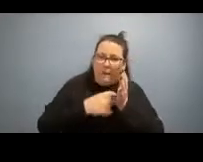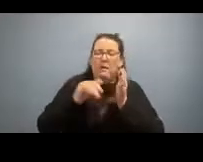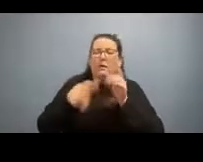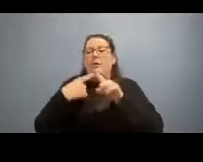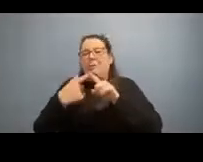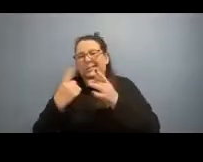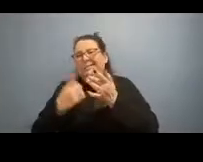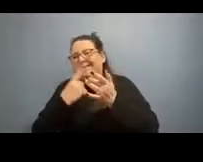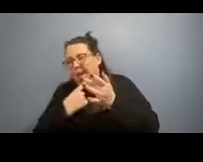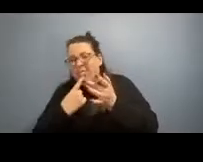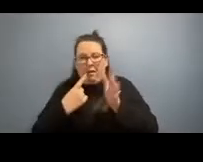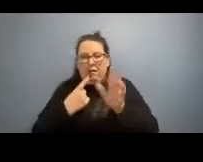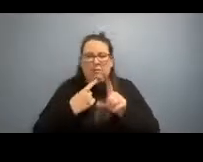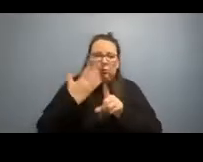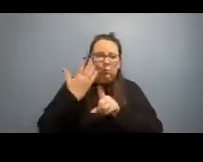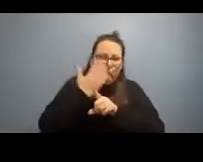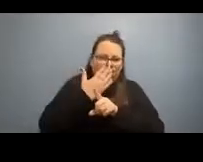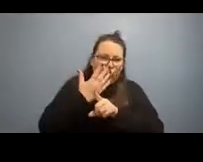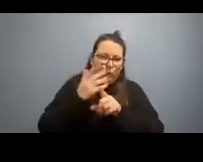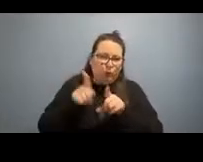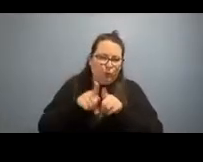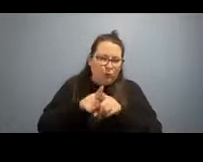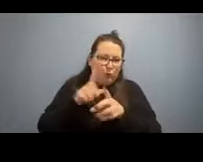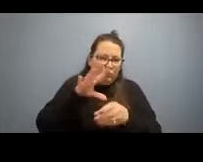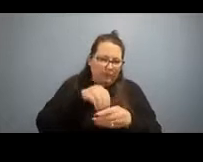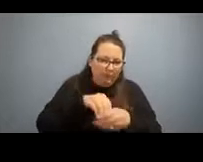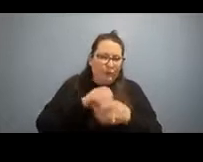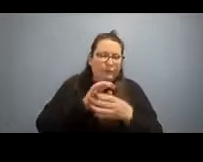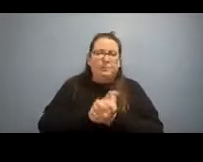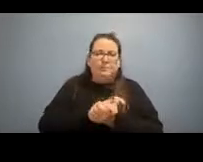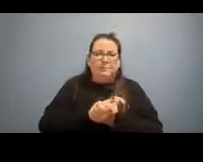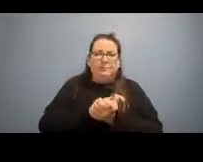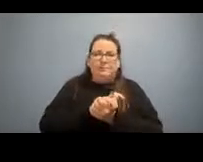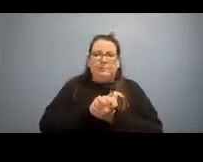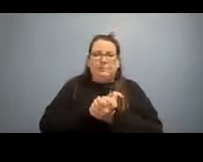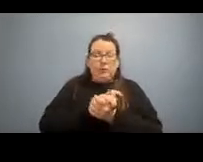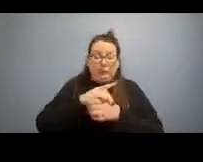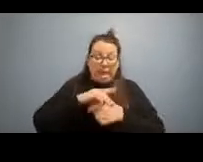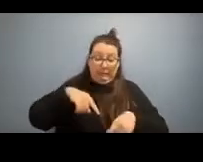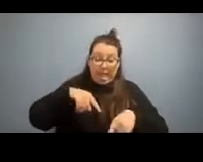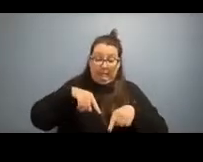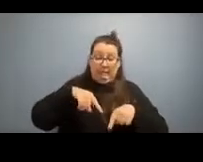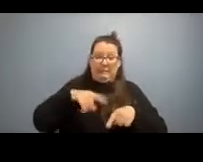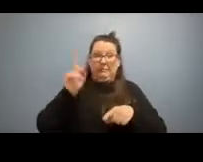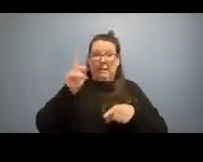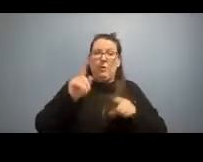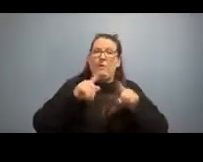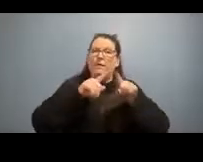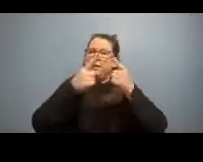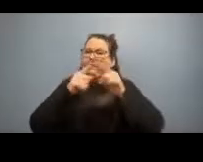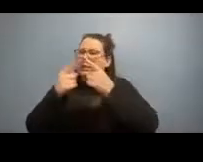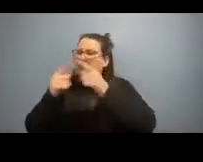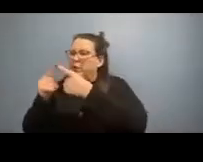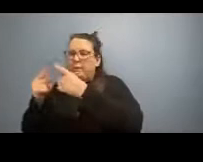St. Patrick's, etc. So quite a number of different settings in which, we have had these